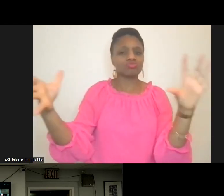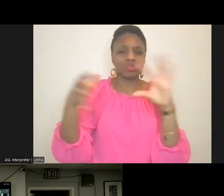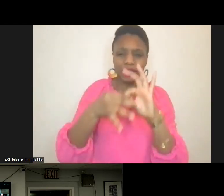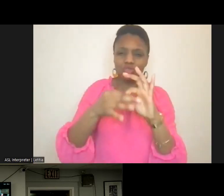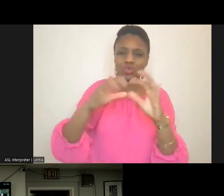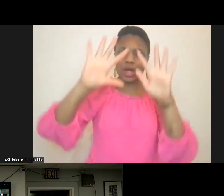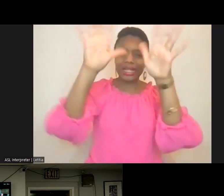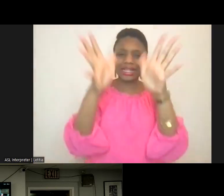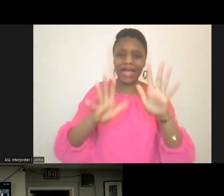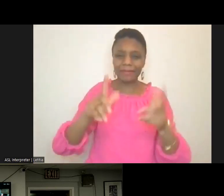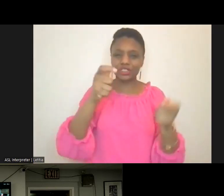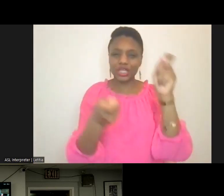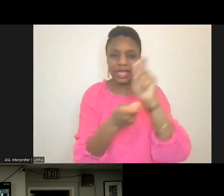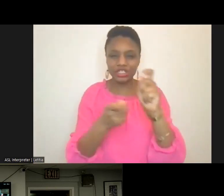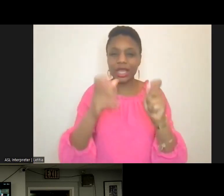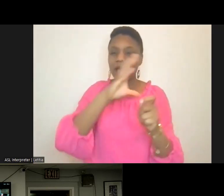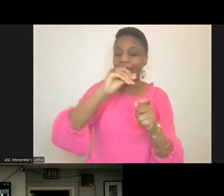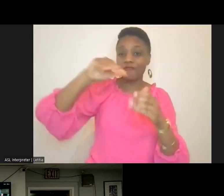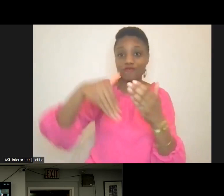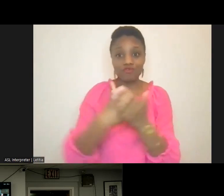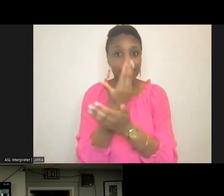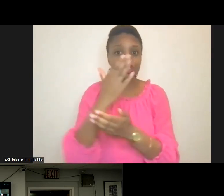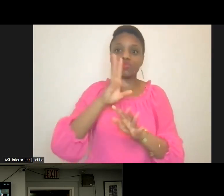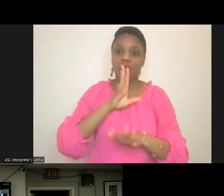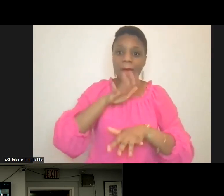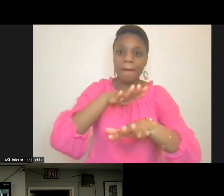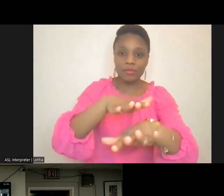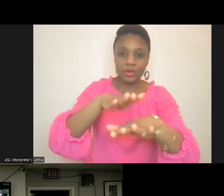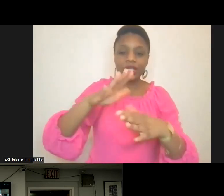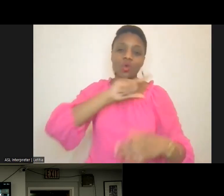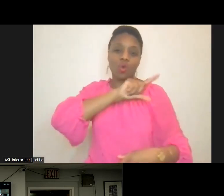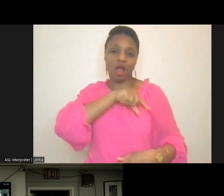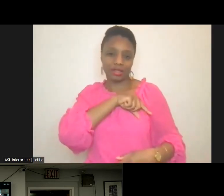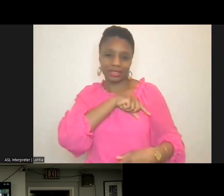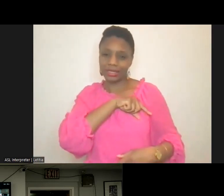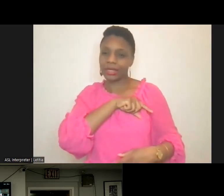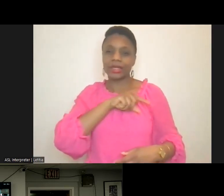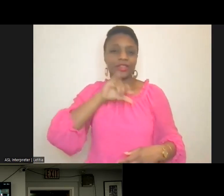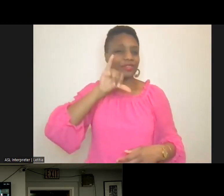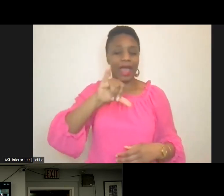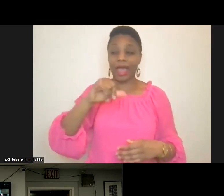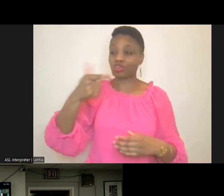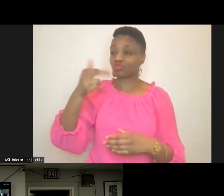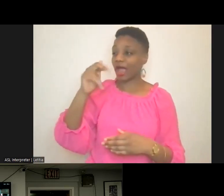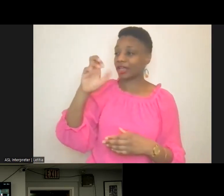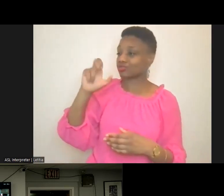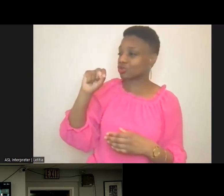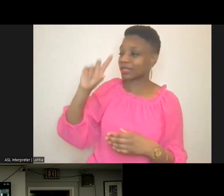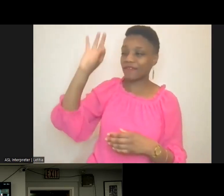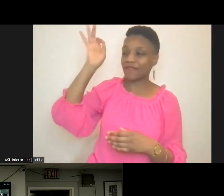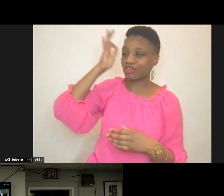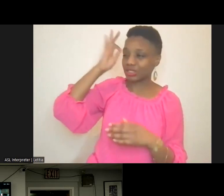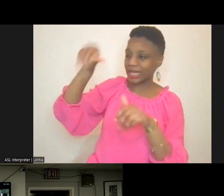and nutrient pollution on fresh and marine water quality, which are overseen by grassroots, state, and federal